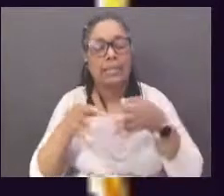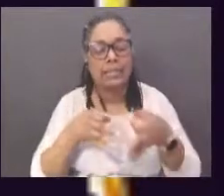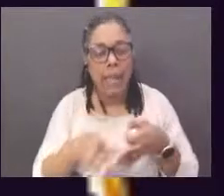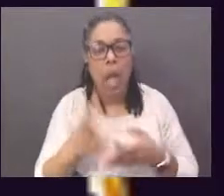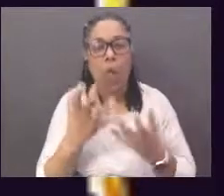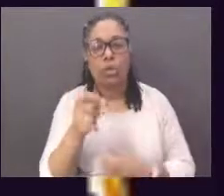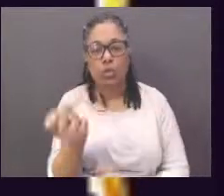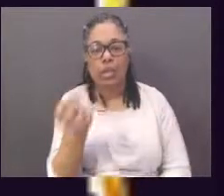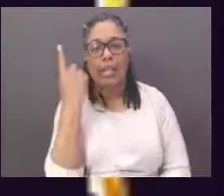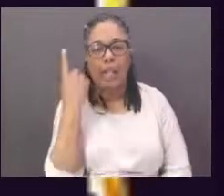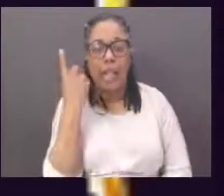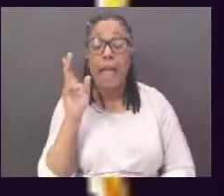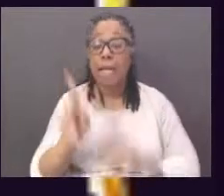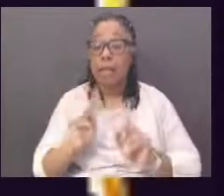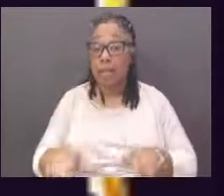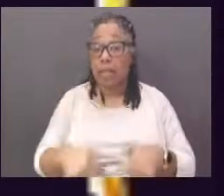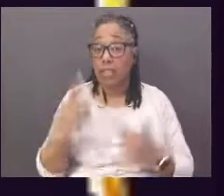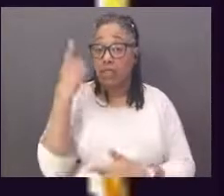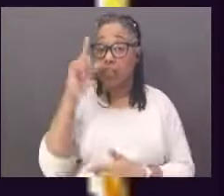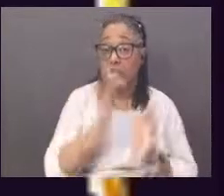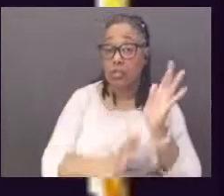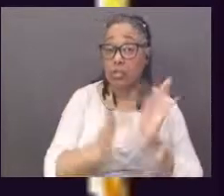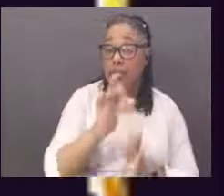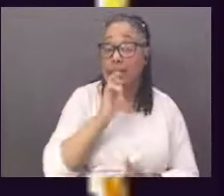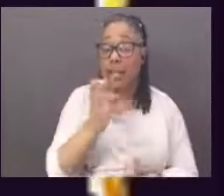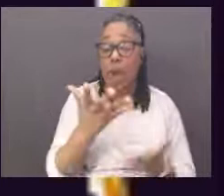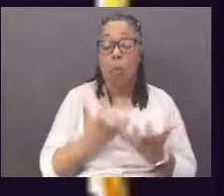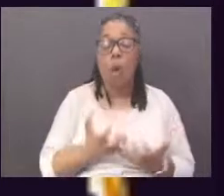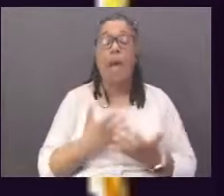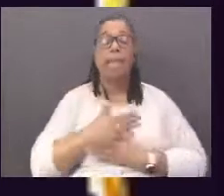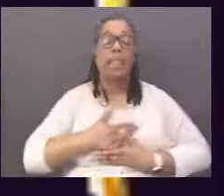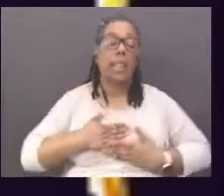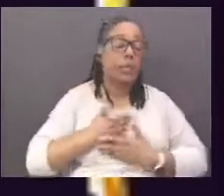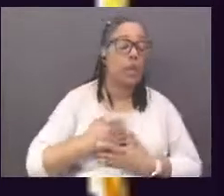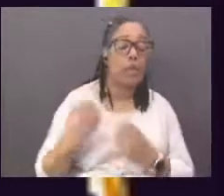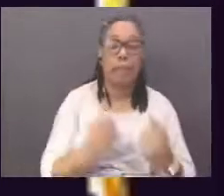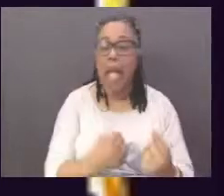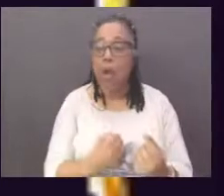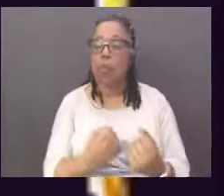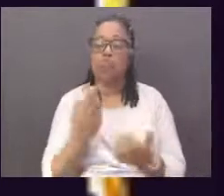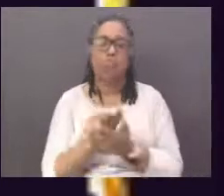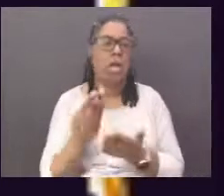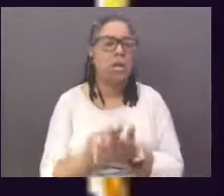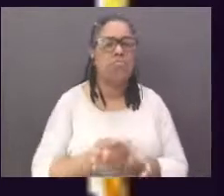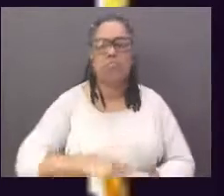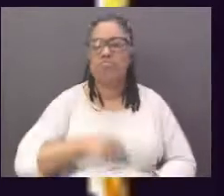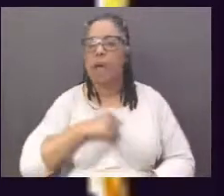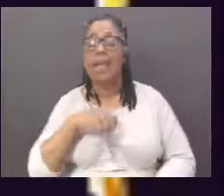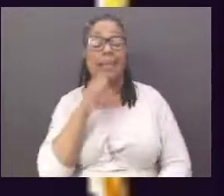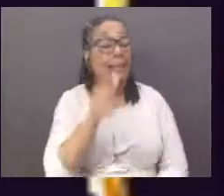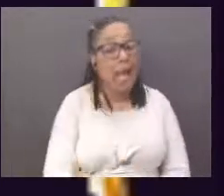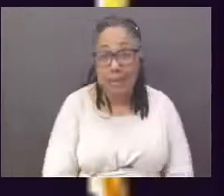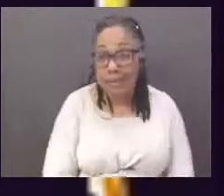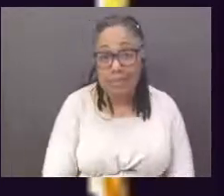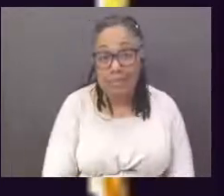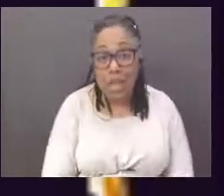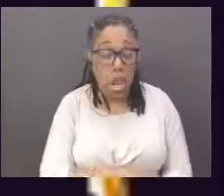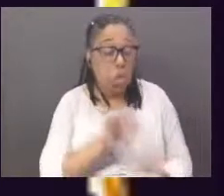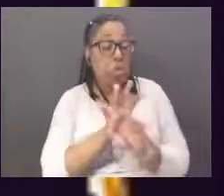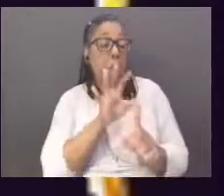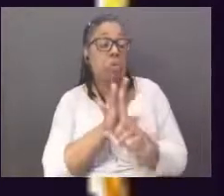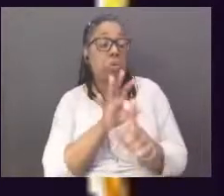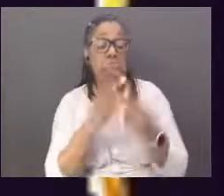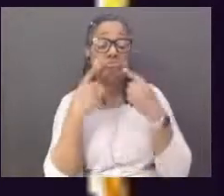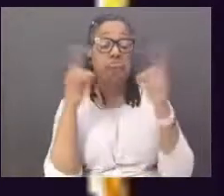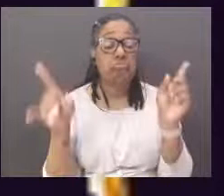living for pleasure or power, for greed or money, and pride or popularity will no longer be